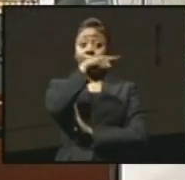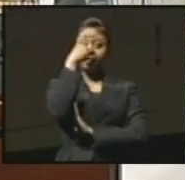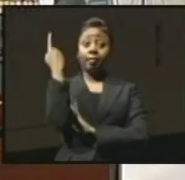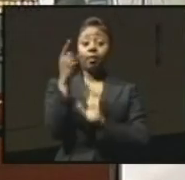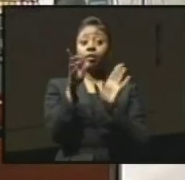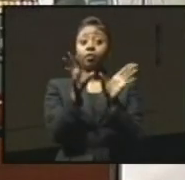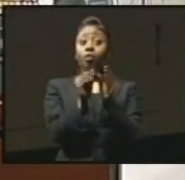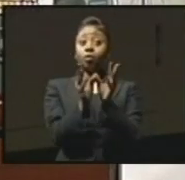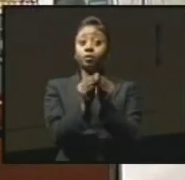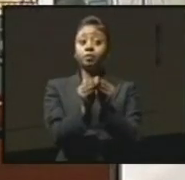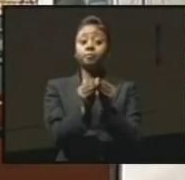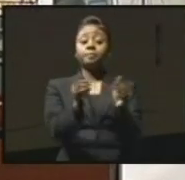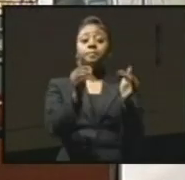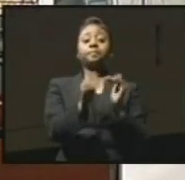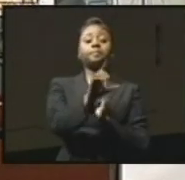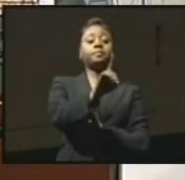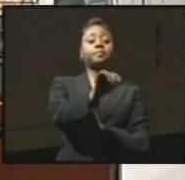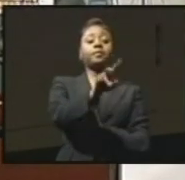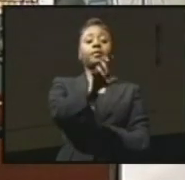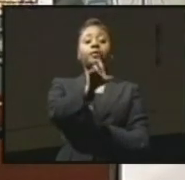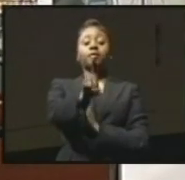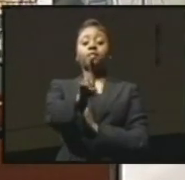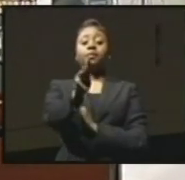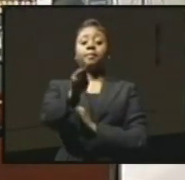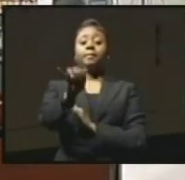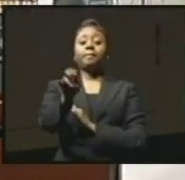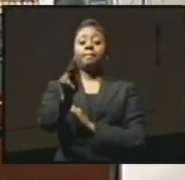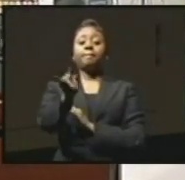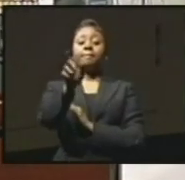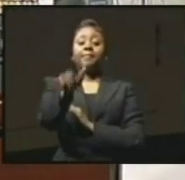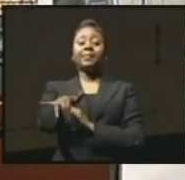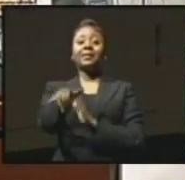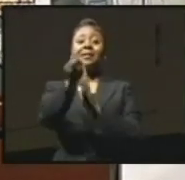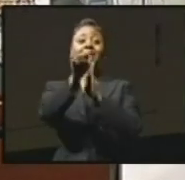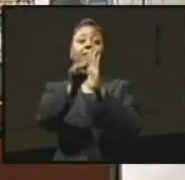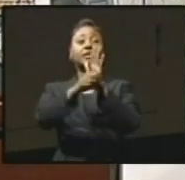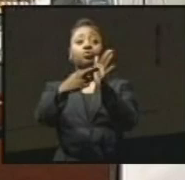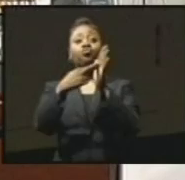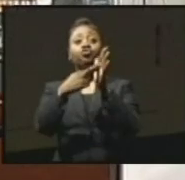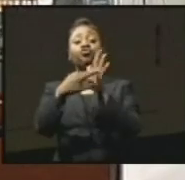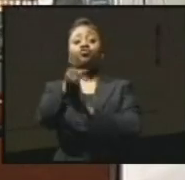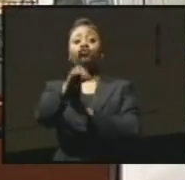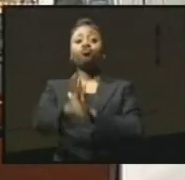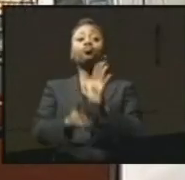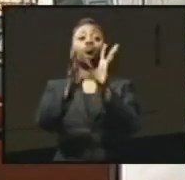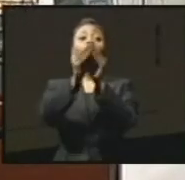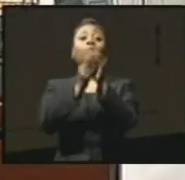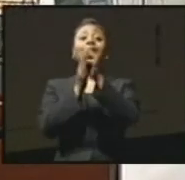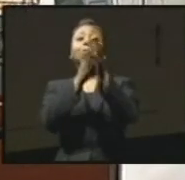David Nathan, State Representative, Detroit Caucus Leader, Michigan House of Representatives.